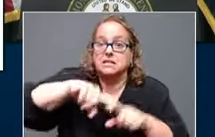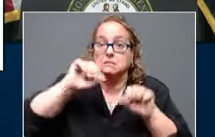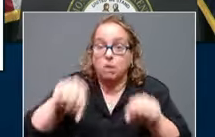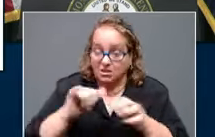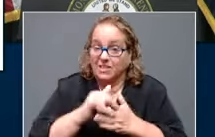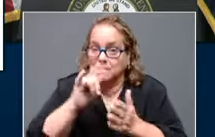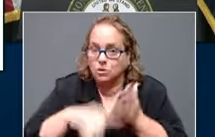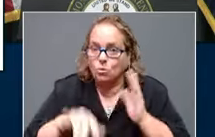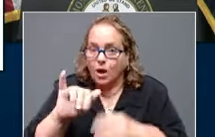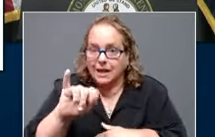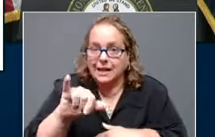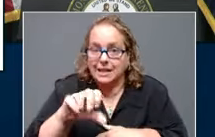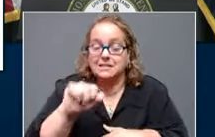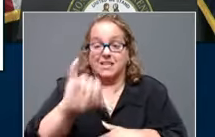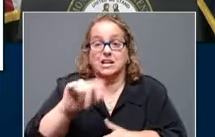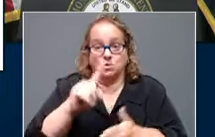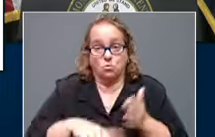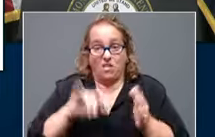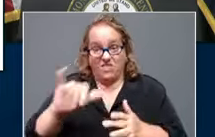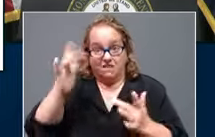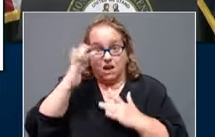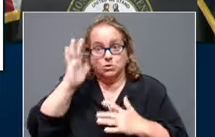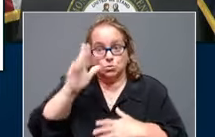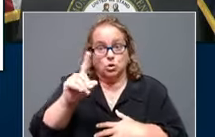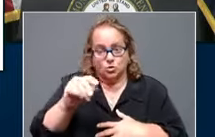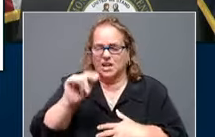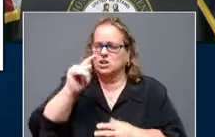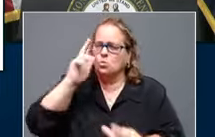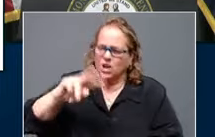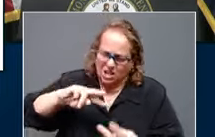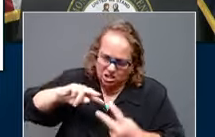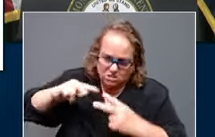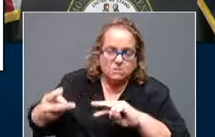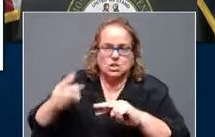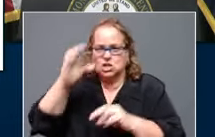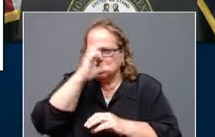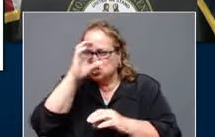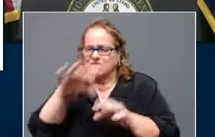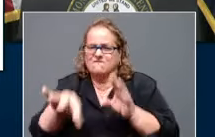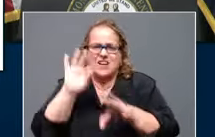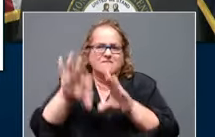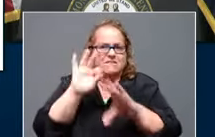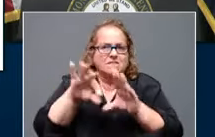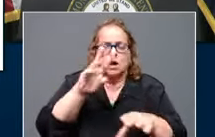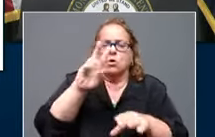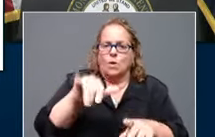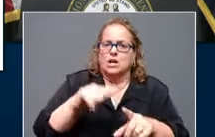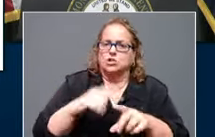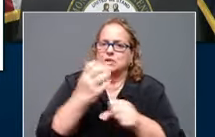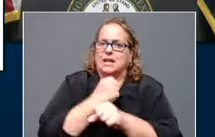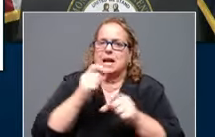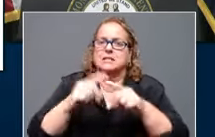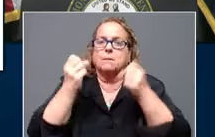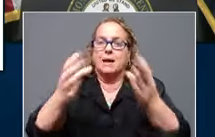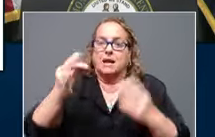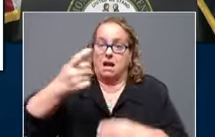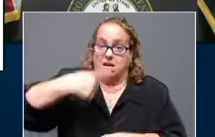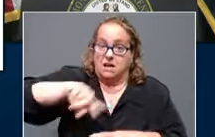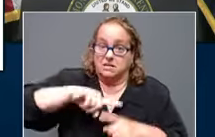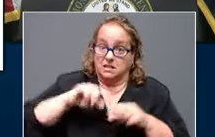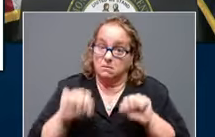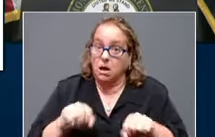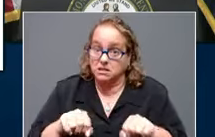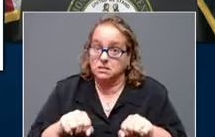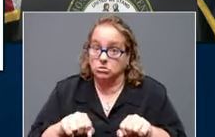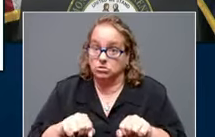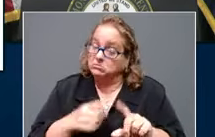it takes too. And if what we have to do changes, we got to change, because the virus certainly will. So let's look at